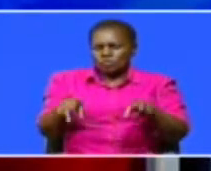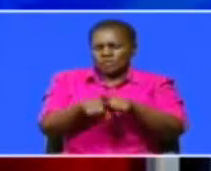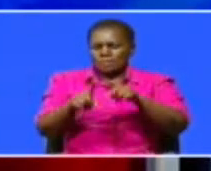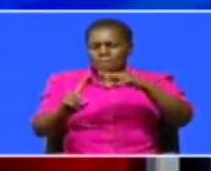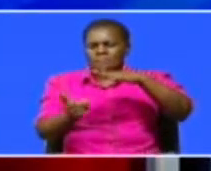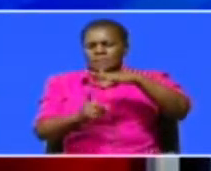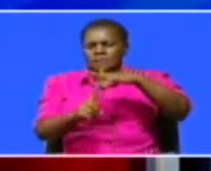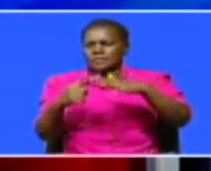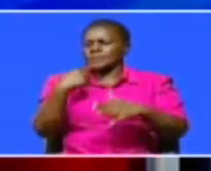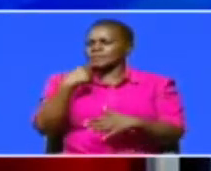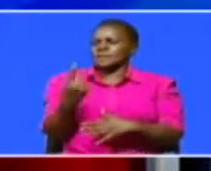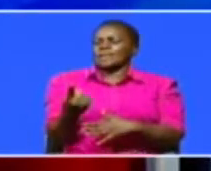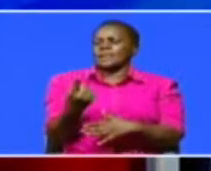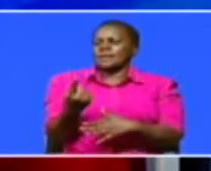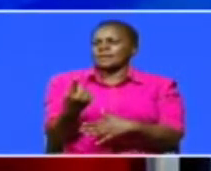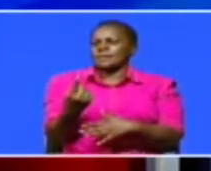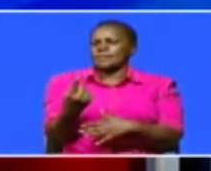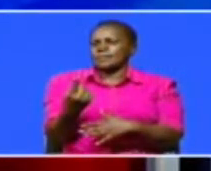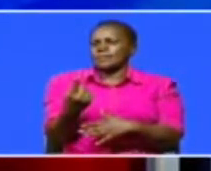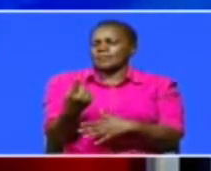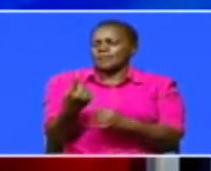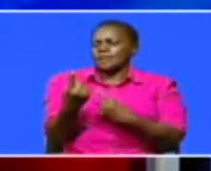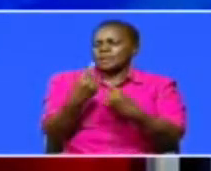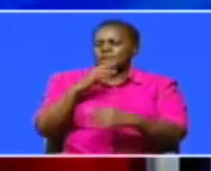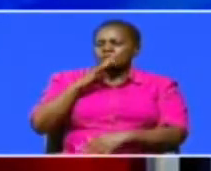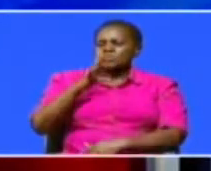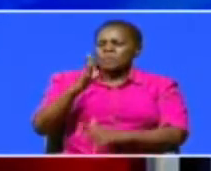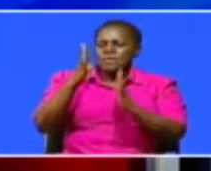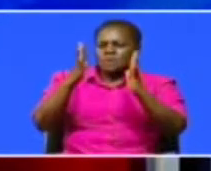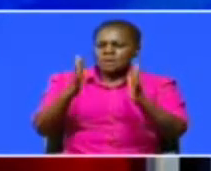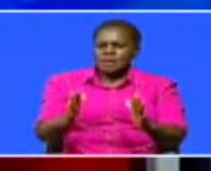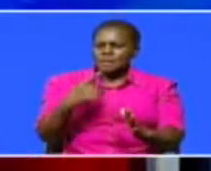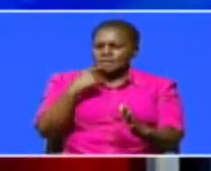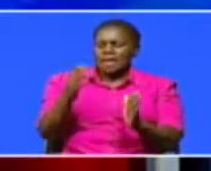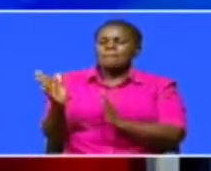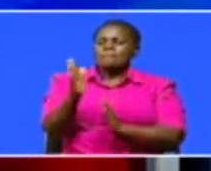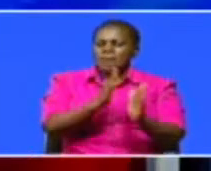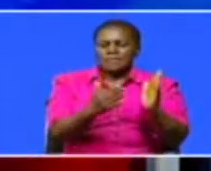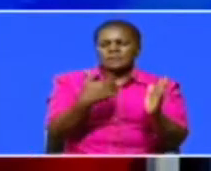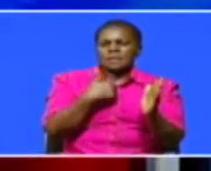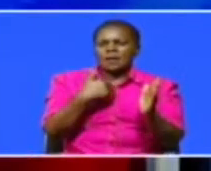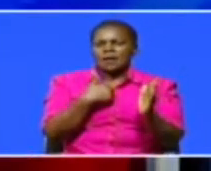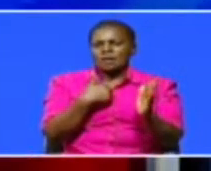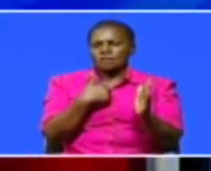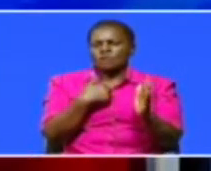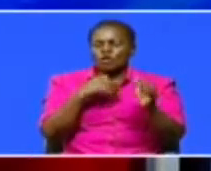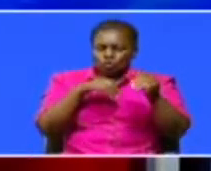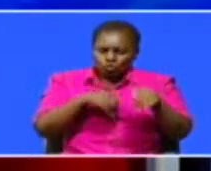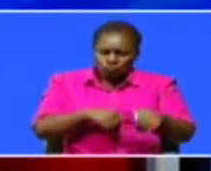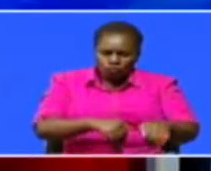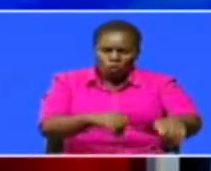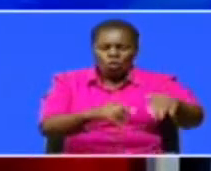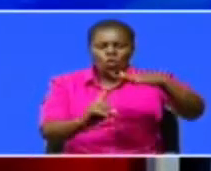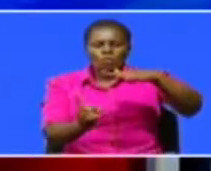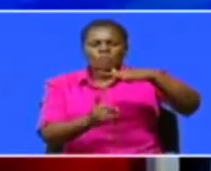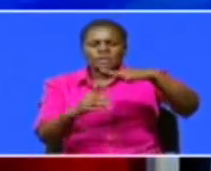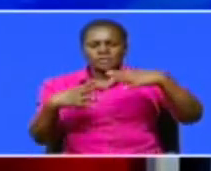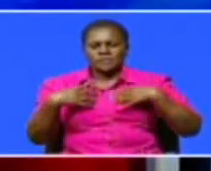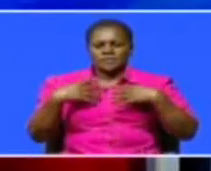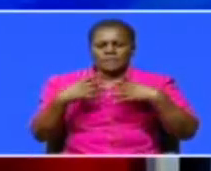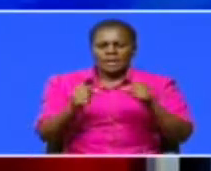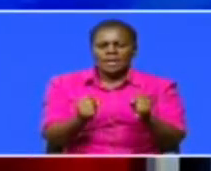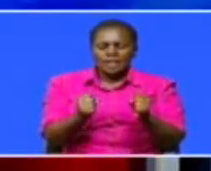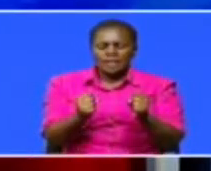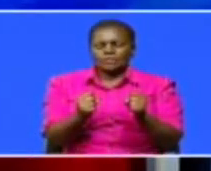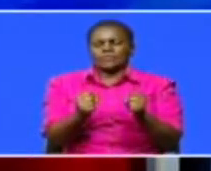Ministry of Health regulations on COVID-19. Speaker Boaz Okoth said plans are being made to conform with the Ministry of Health regulations on